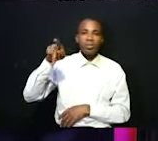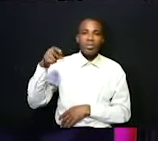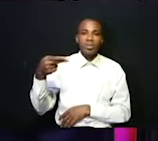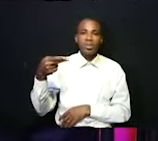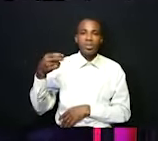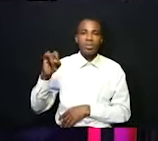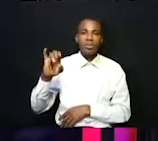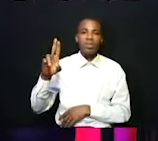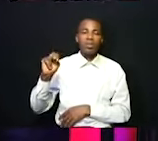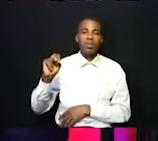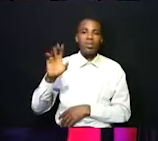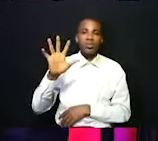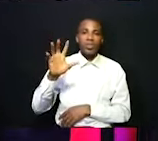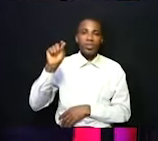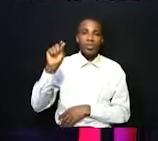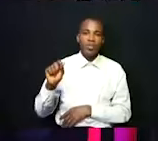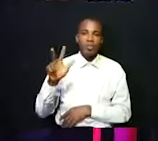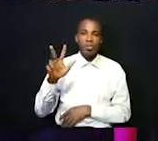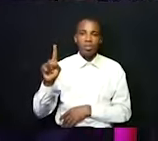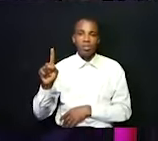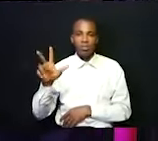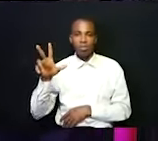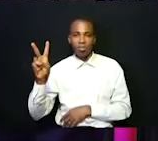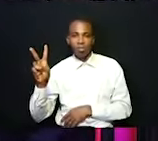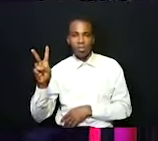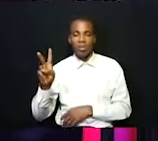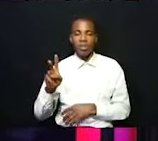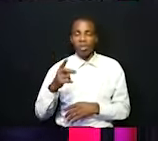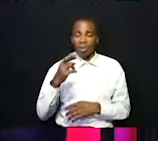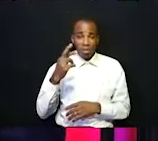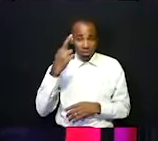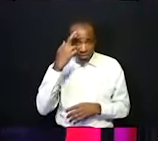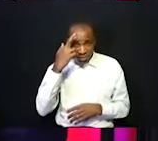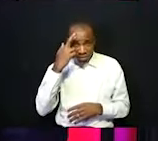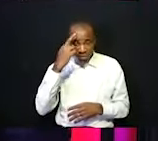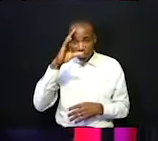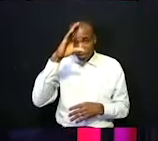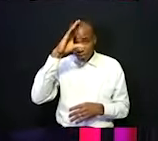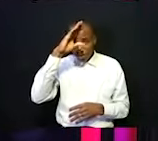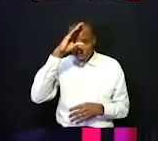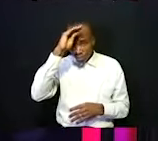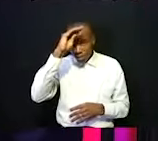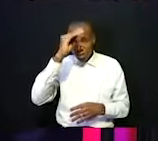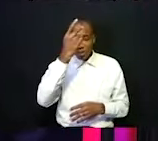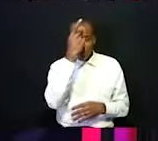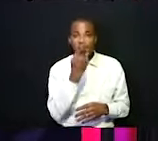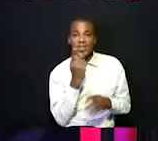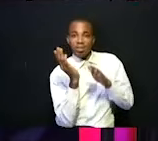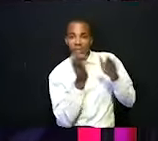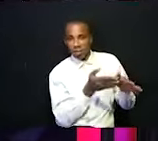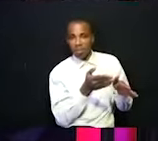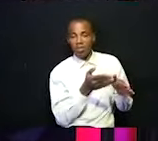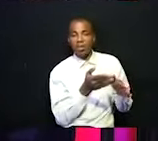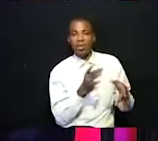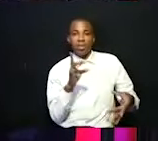31-32. For this reason, a man will leave his father and mother and be united to his wife, and the two become one flesh.